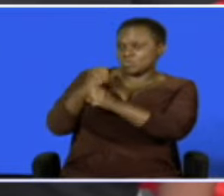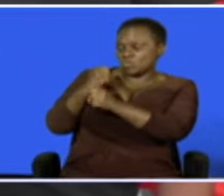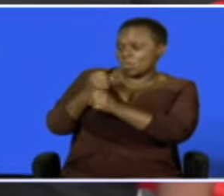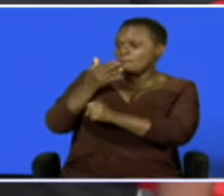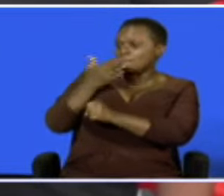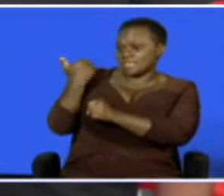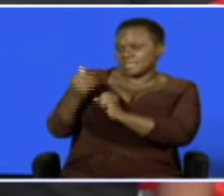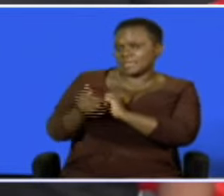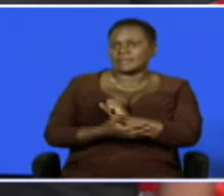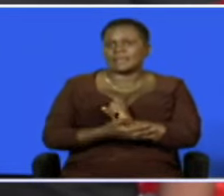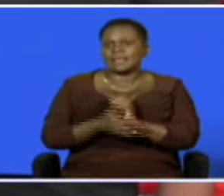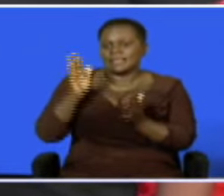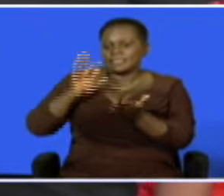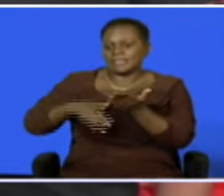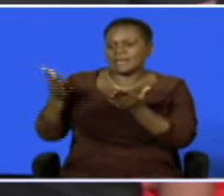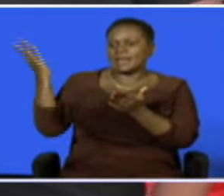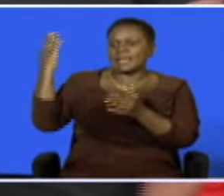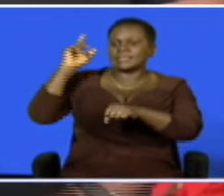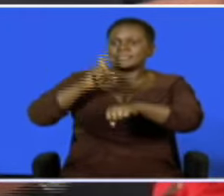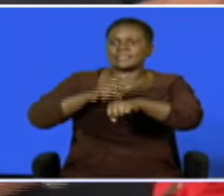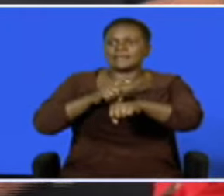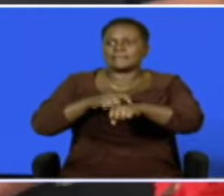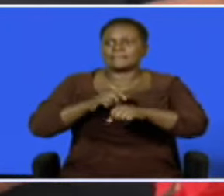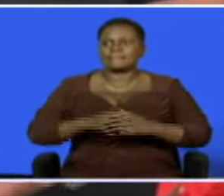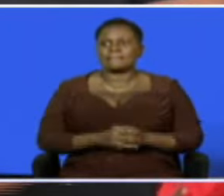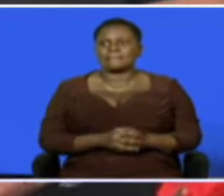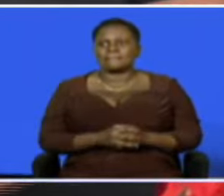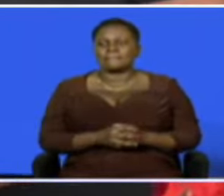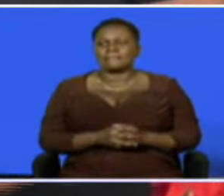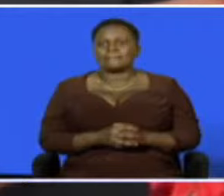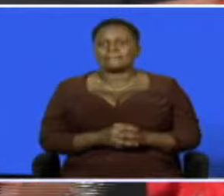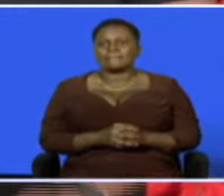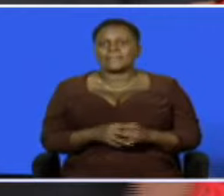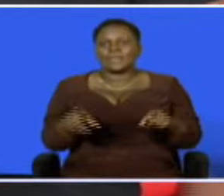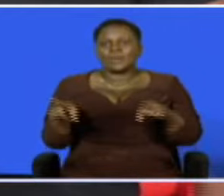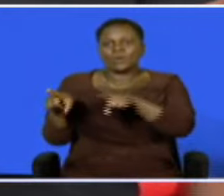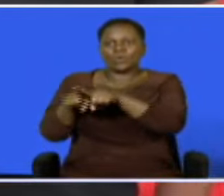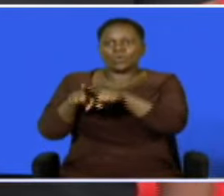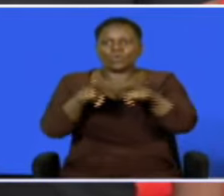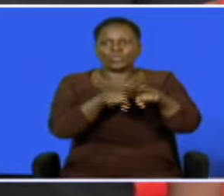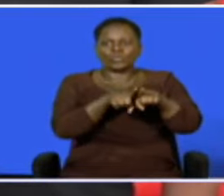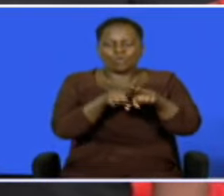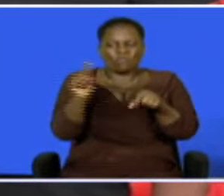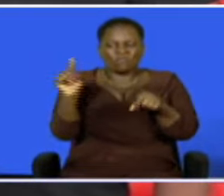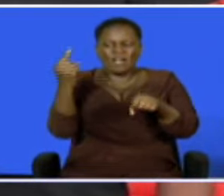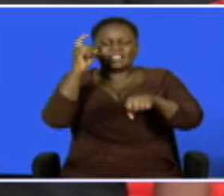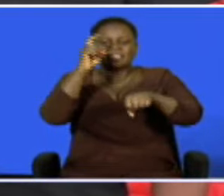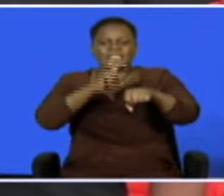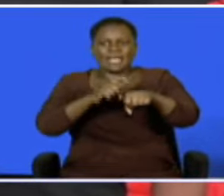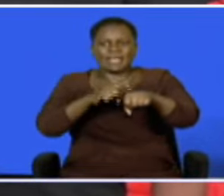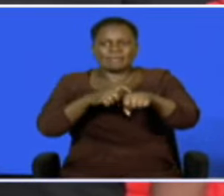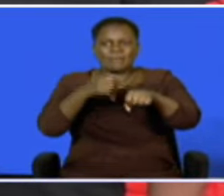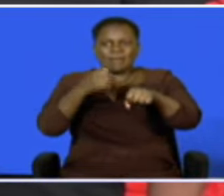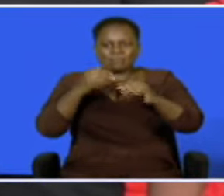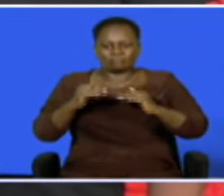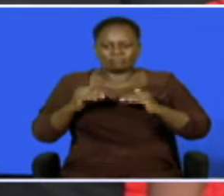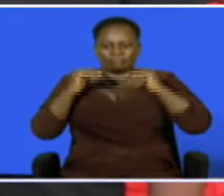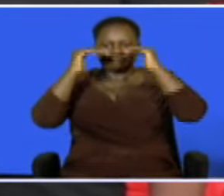better than the last one. Yeah. And also, for the first time, we have qualified